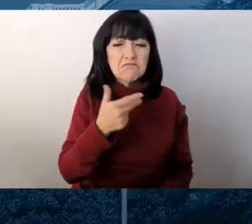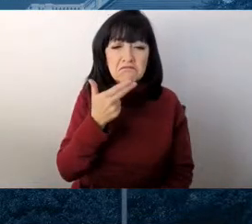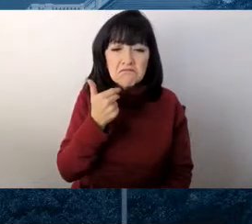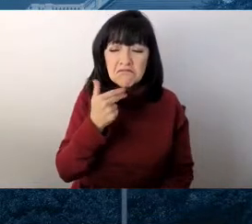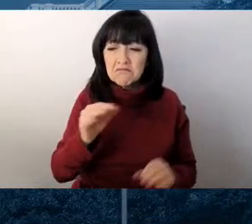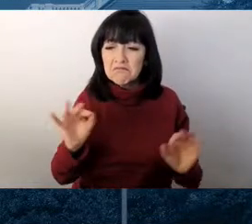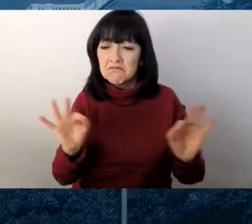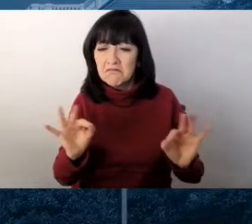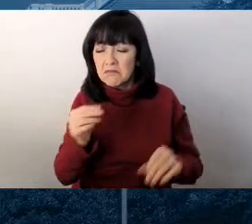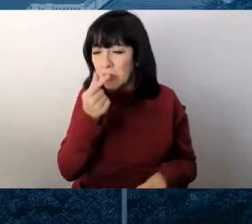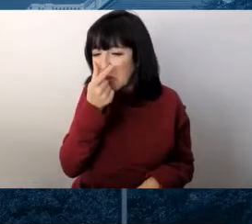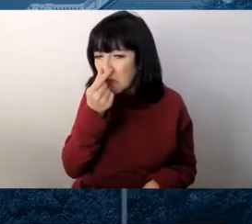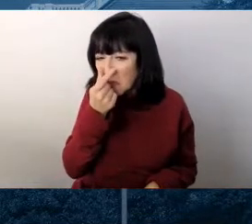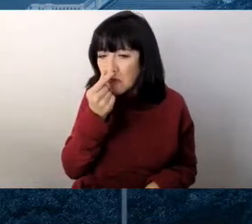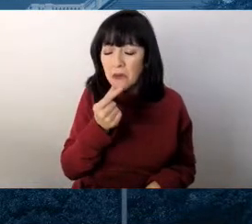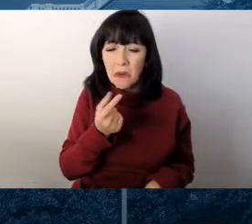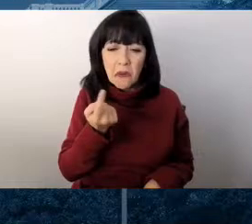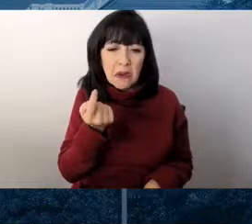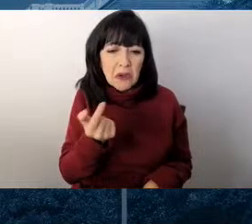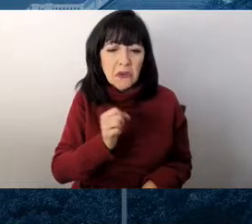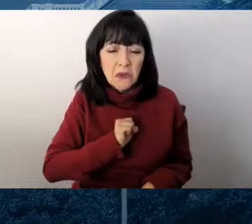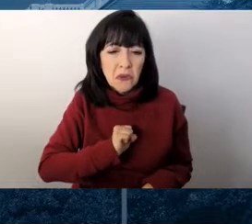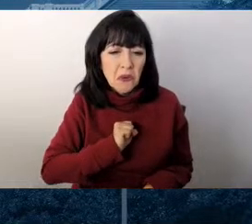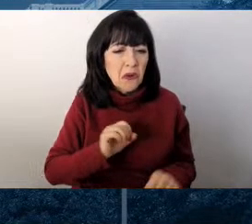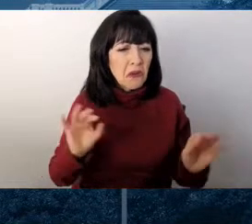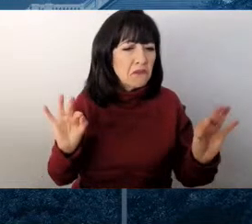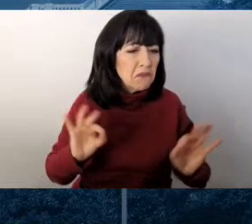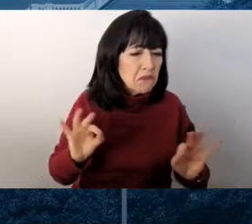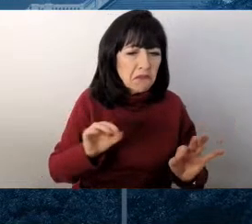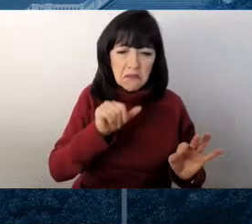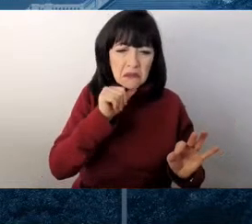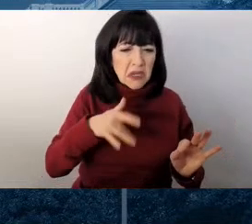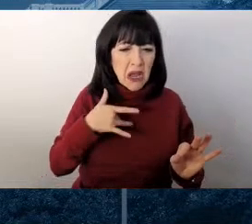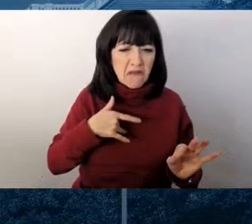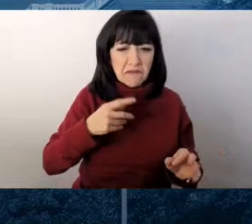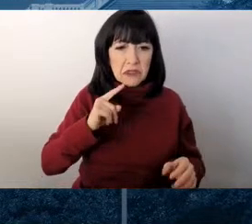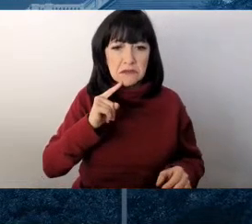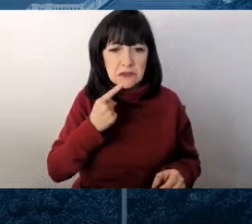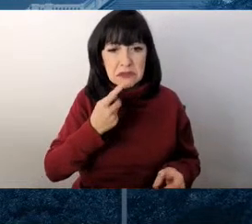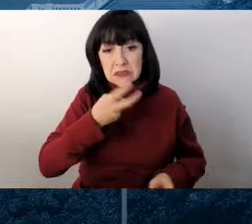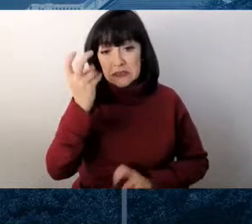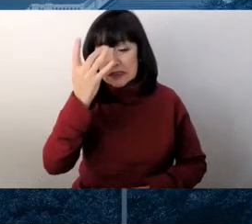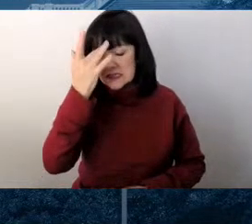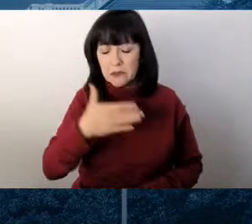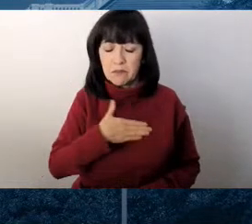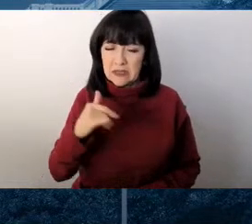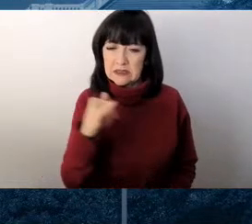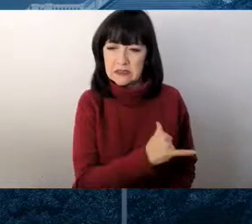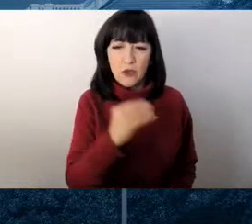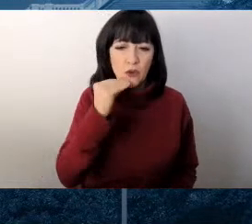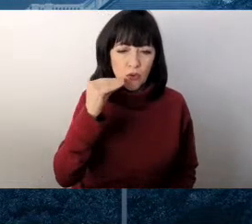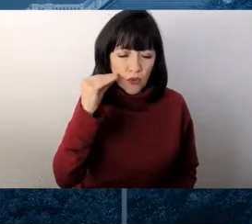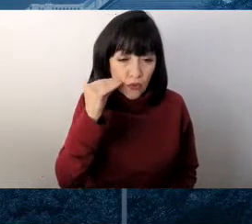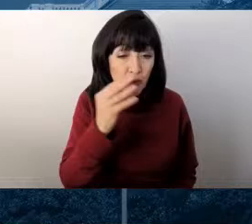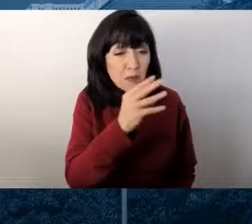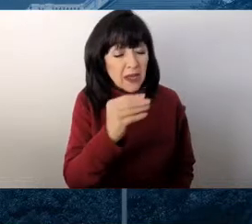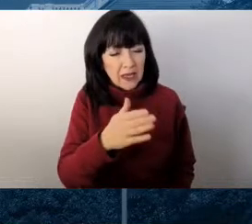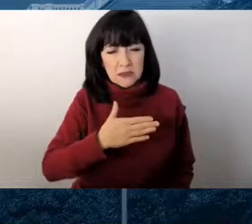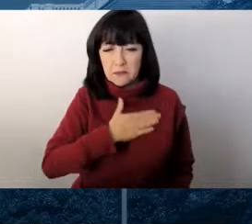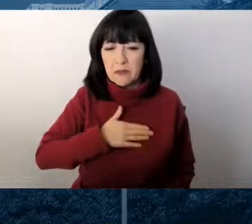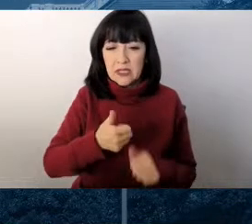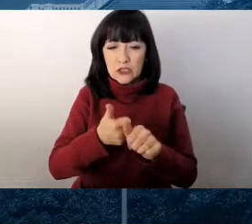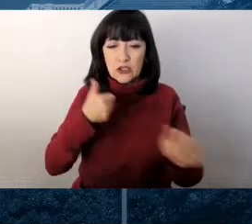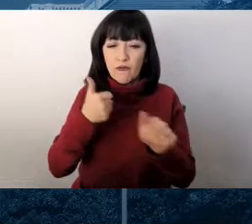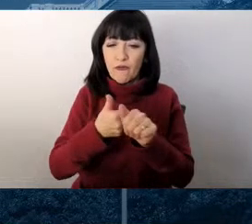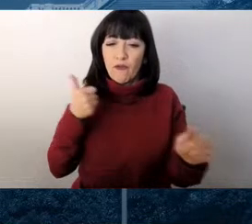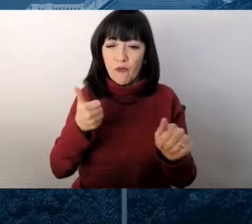tested. And please continue to avoid non-essential social gatherings. And with that, I'm going to hand it back to you, Governor.